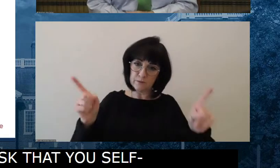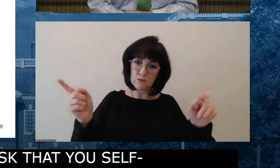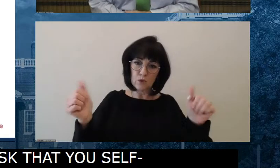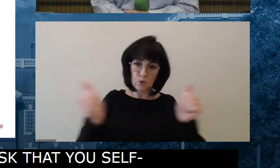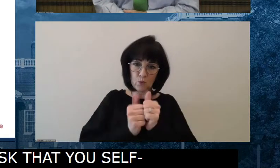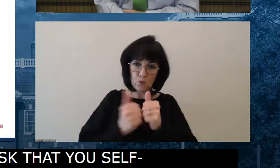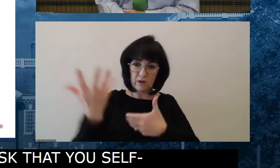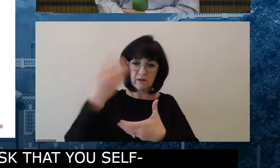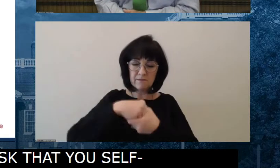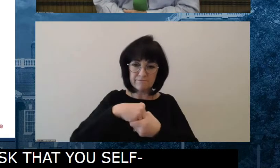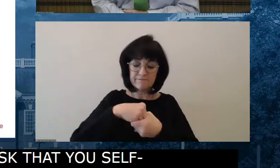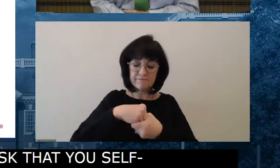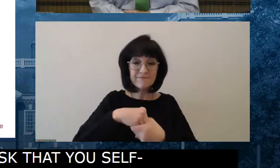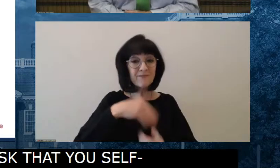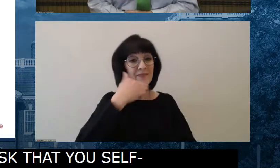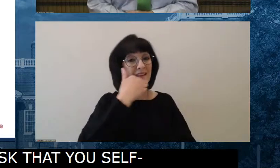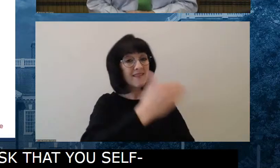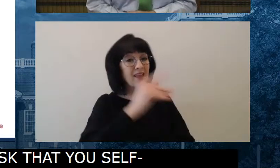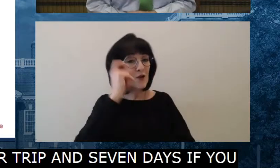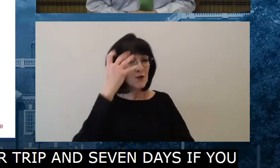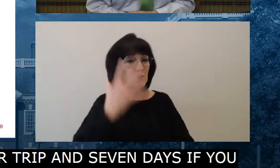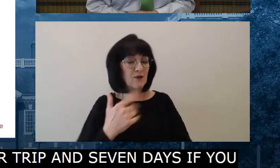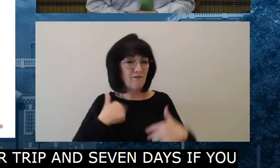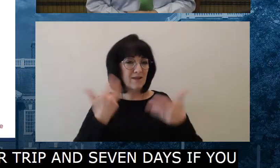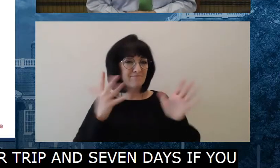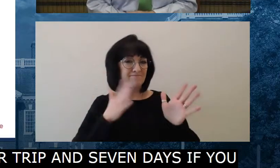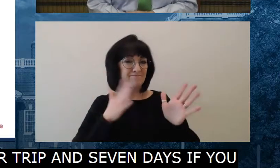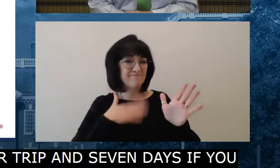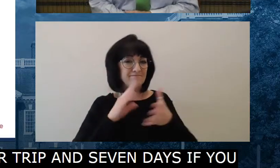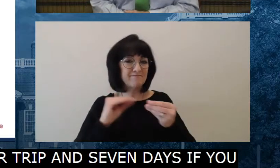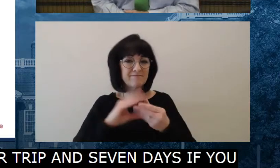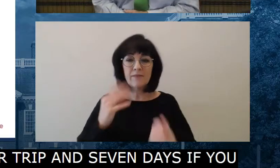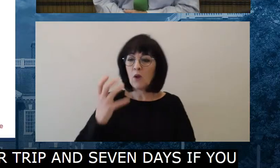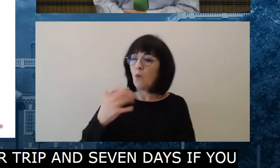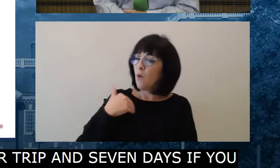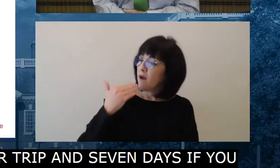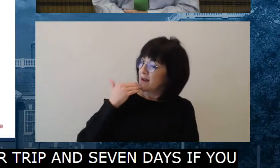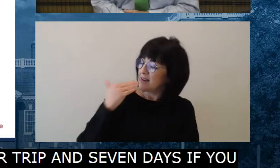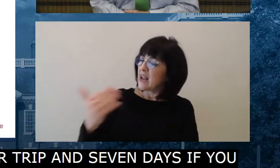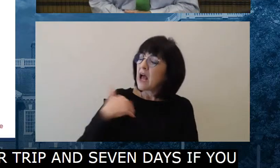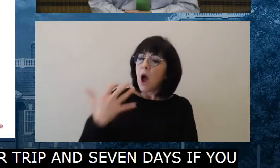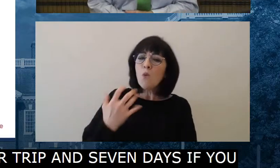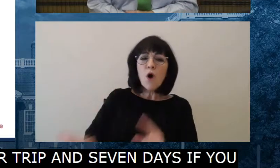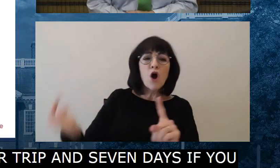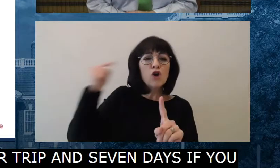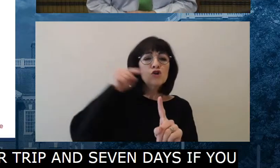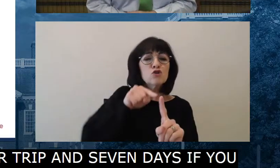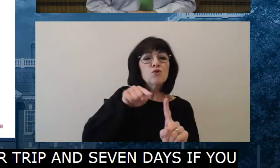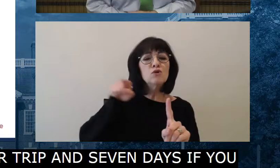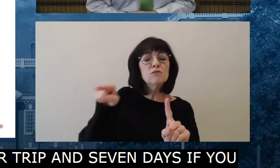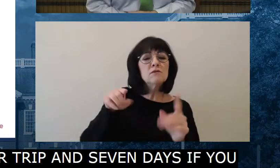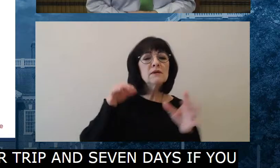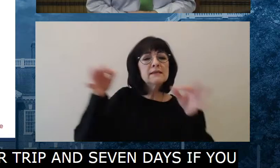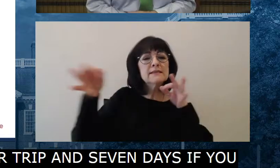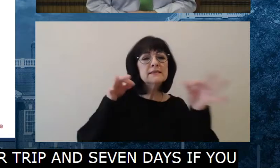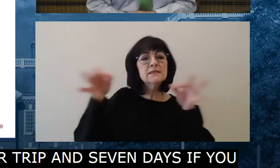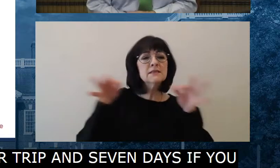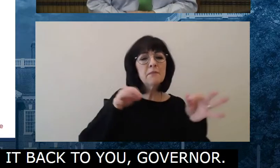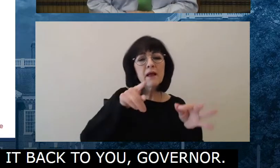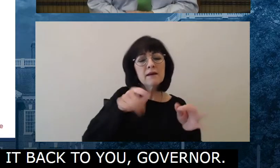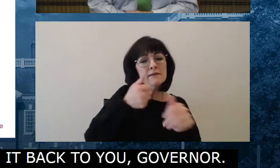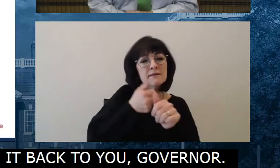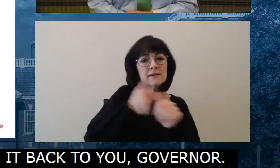important information there. I'd like to go back, thank you, to the what to do slide, because I think this captures it